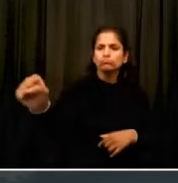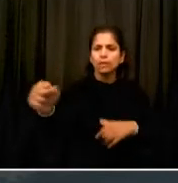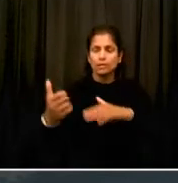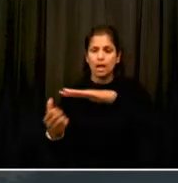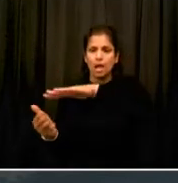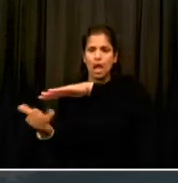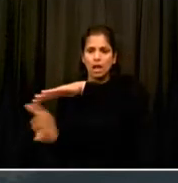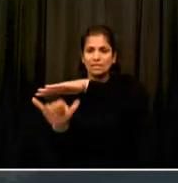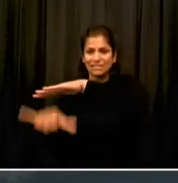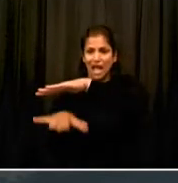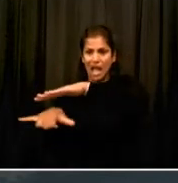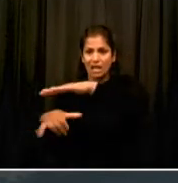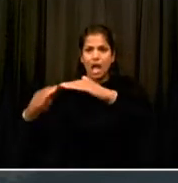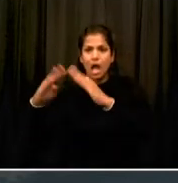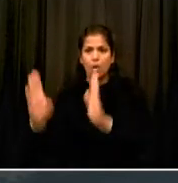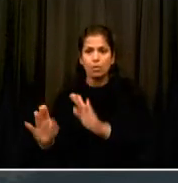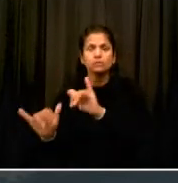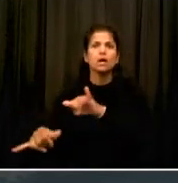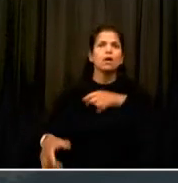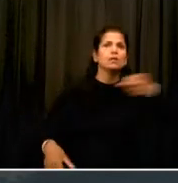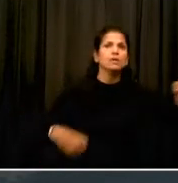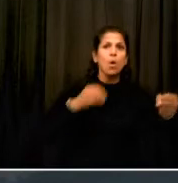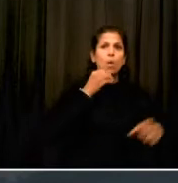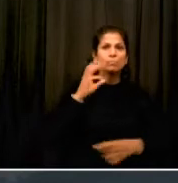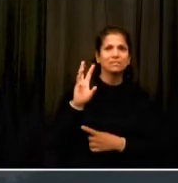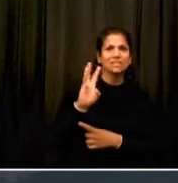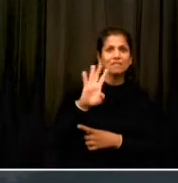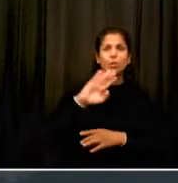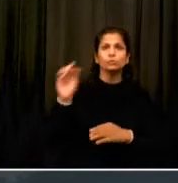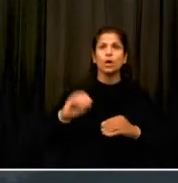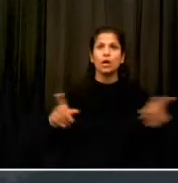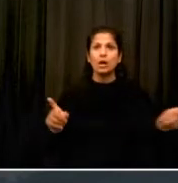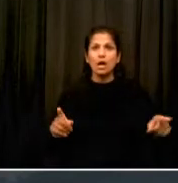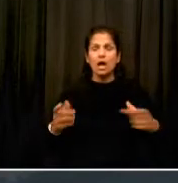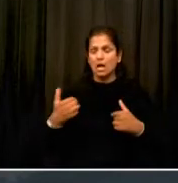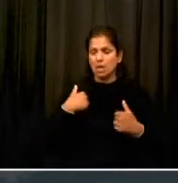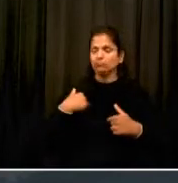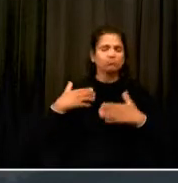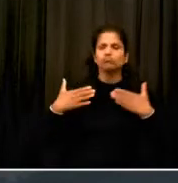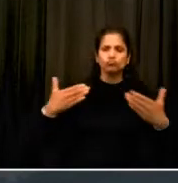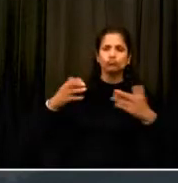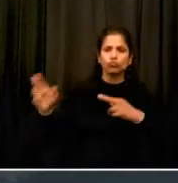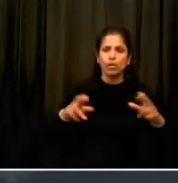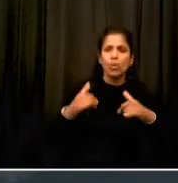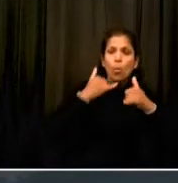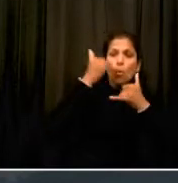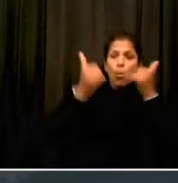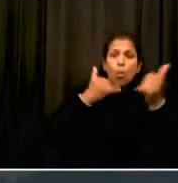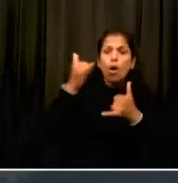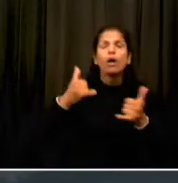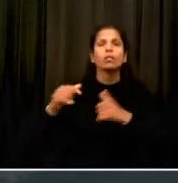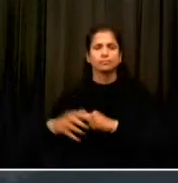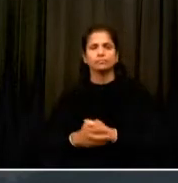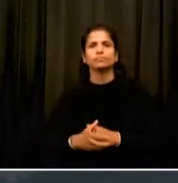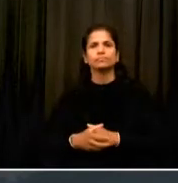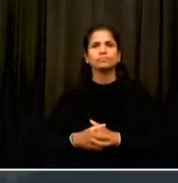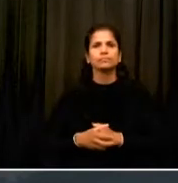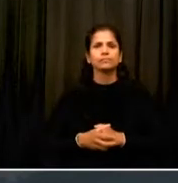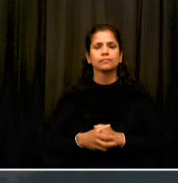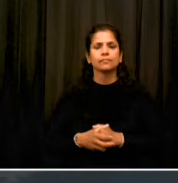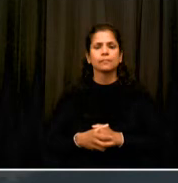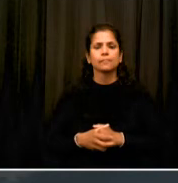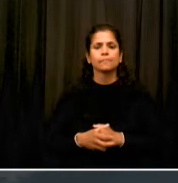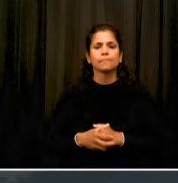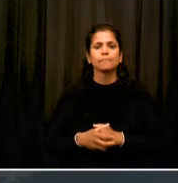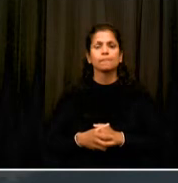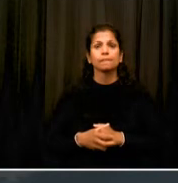safe. To give you some raw numbers to show you the scope of what we've done for New York so far, the Test and Trace Corps has identified more than